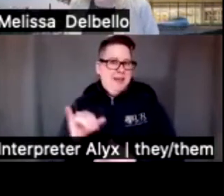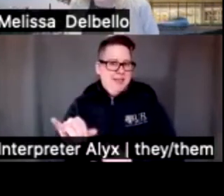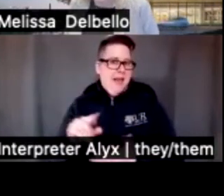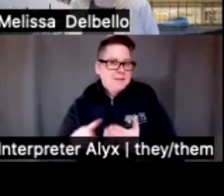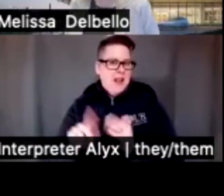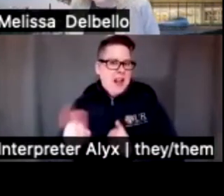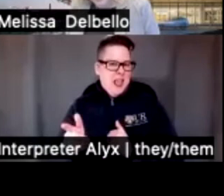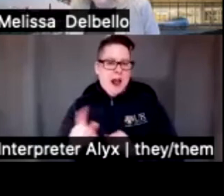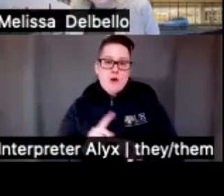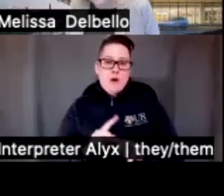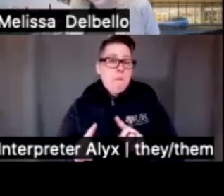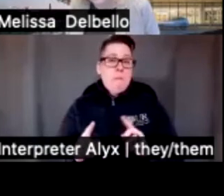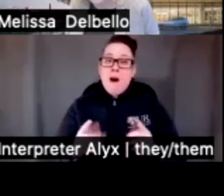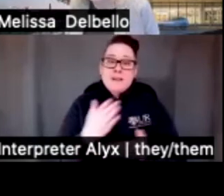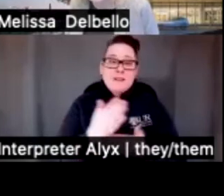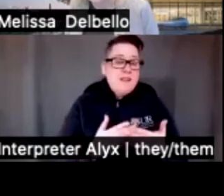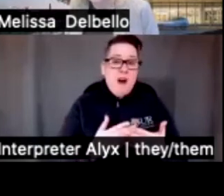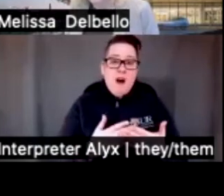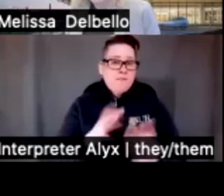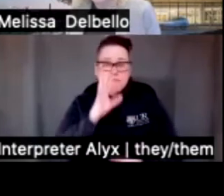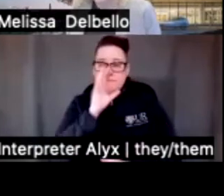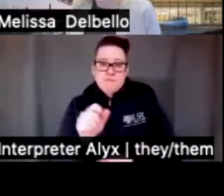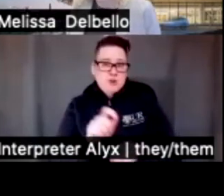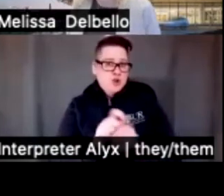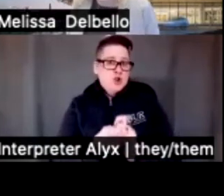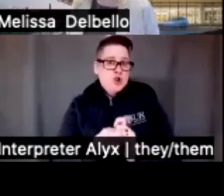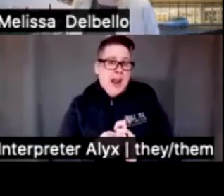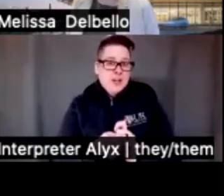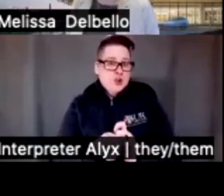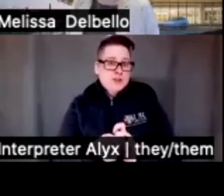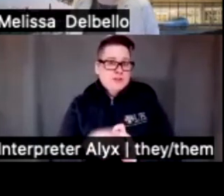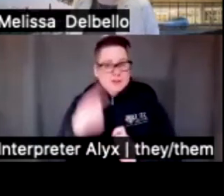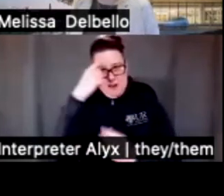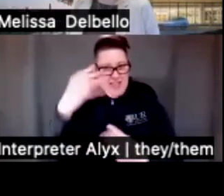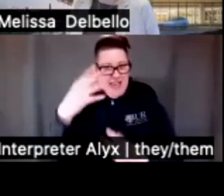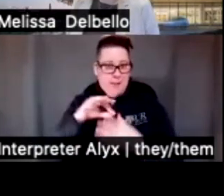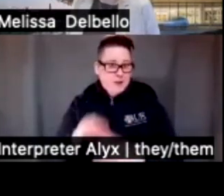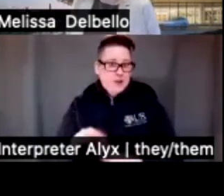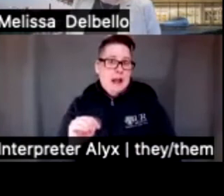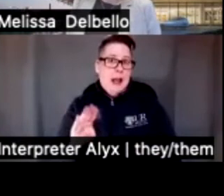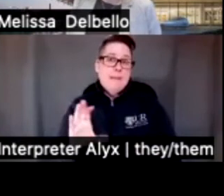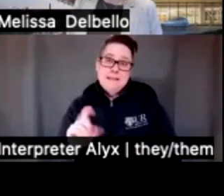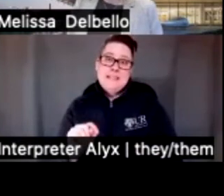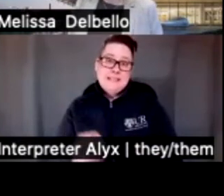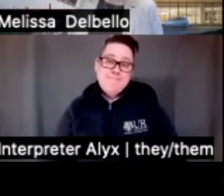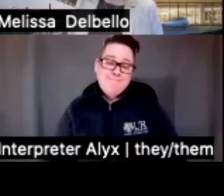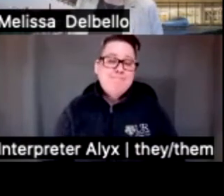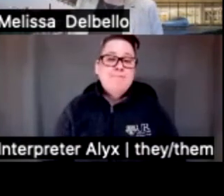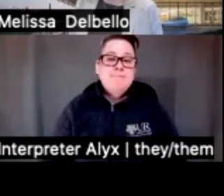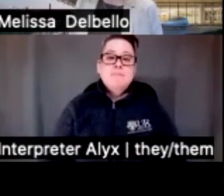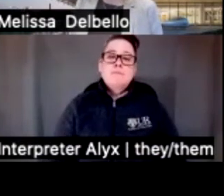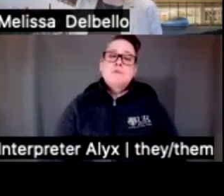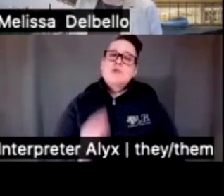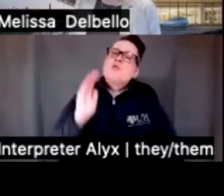but some of the most striking imaging changes from mindfulness-based cognitive therapy. So some